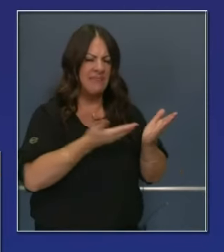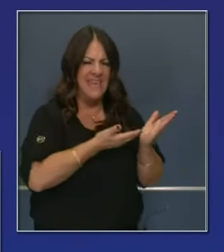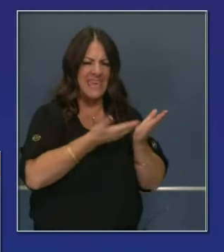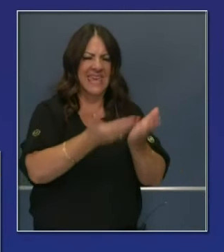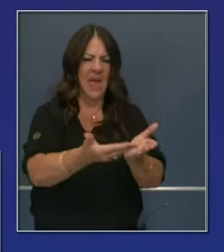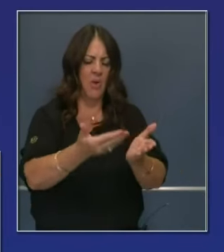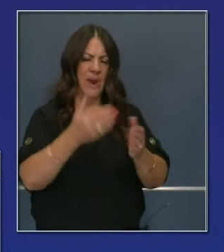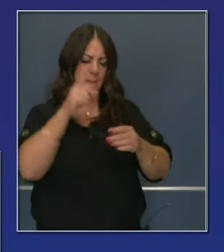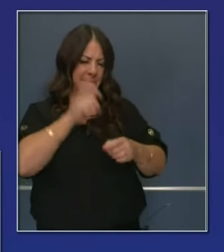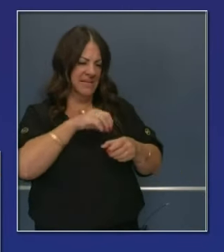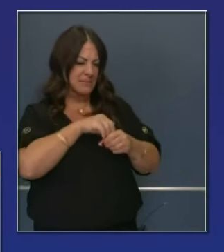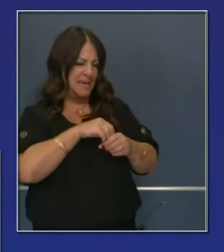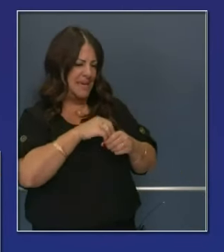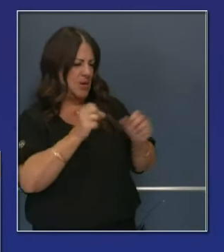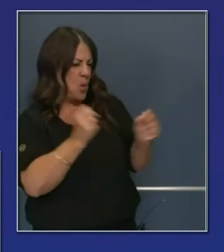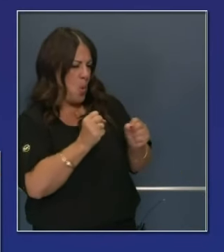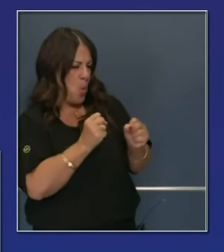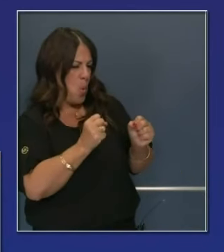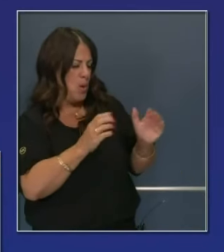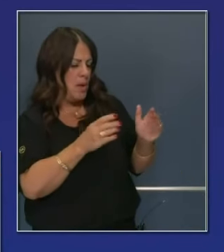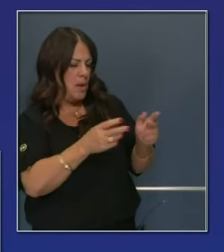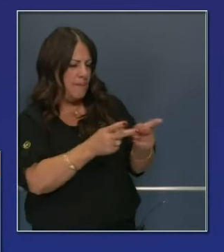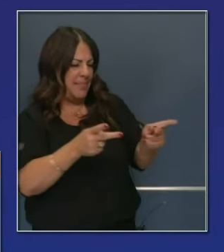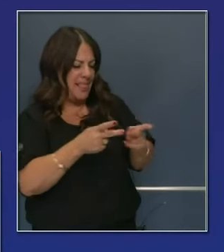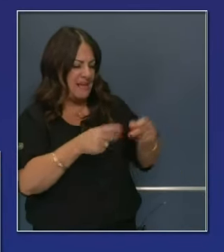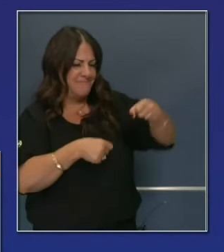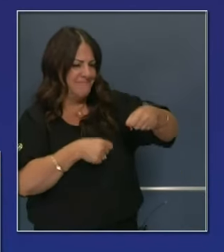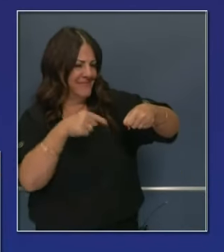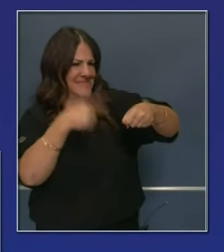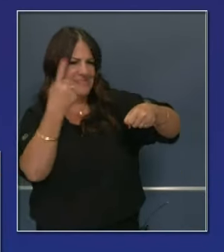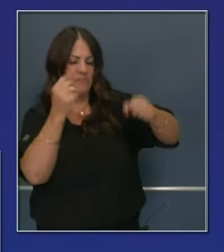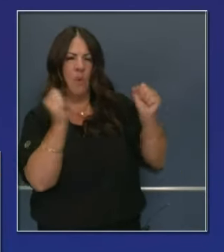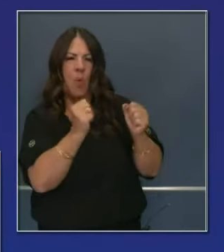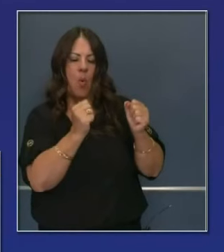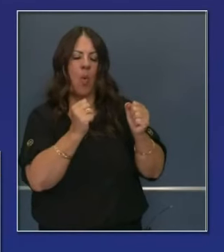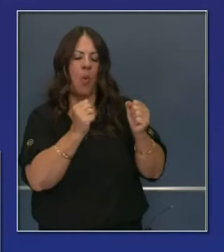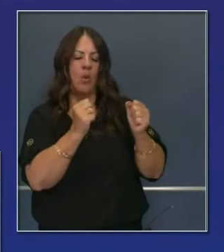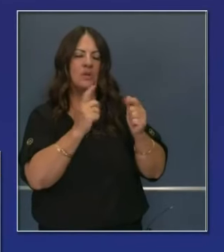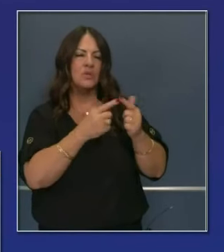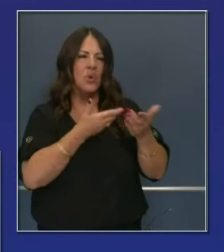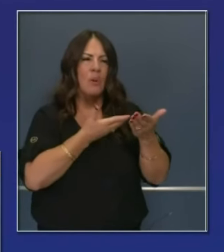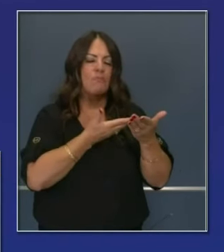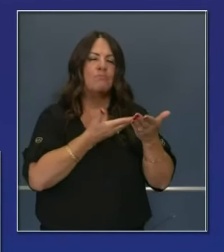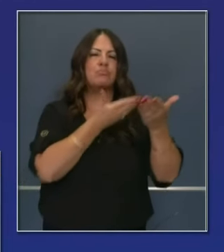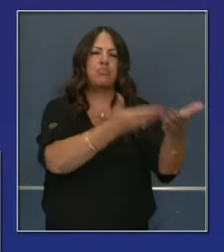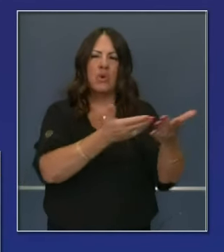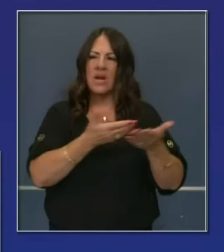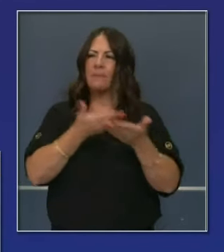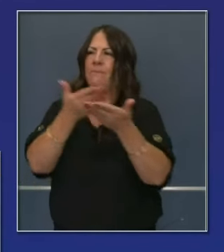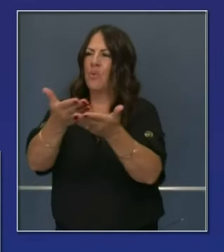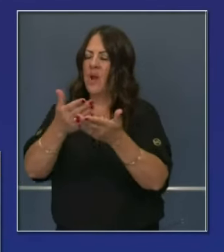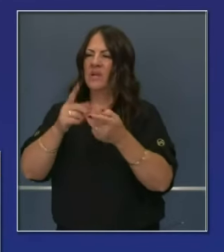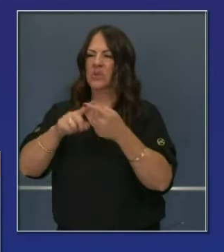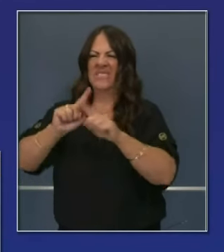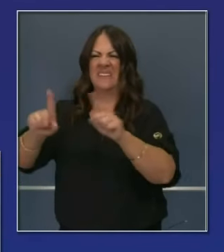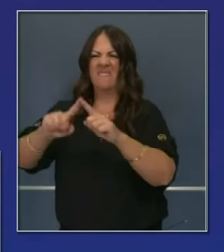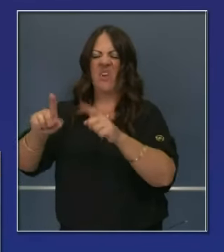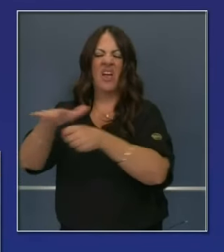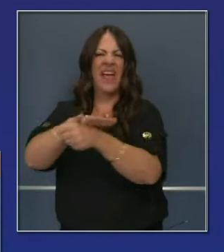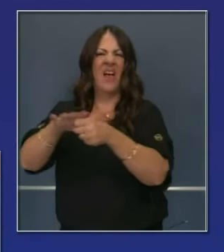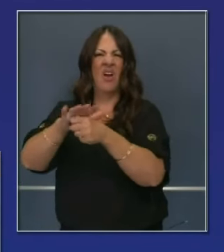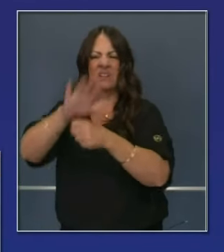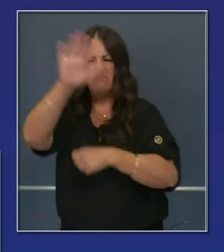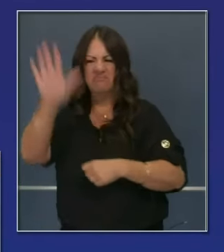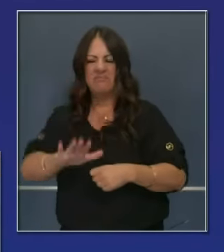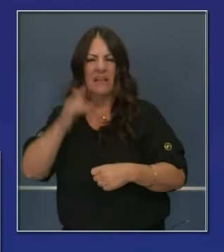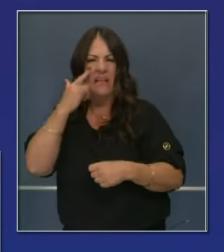cold storage considerations into rural areas, in other parts of the state that are underserved. Again, all of these things